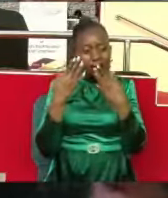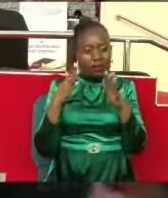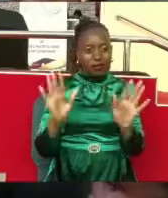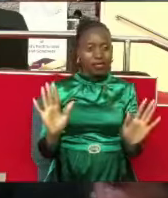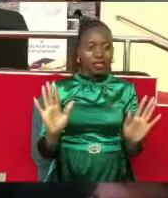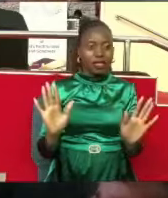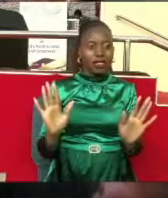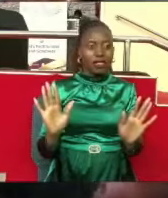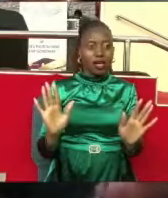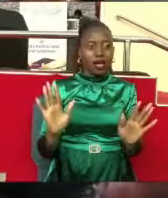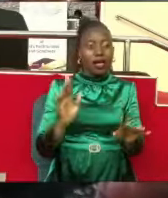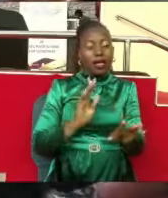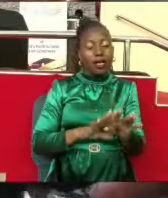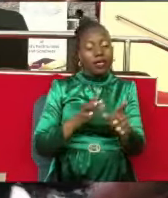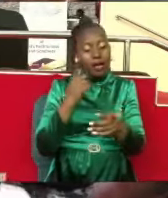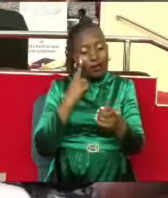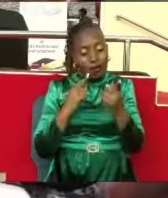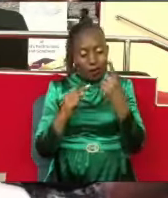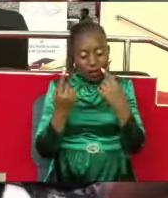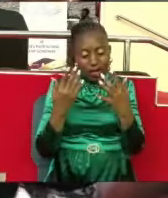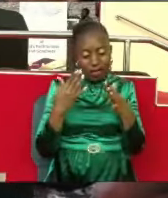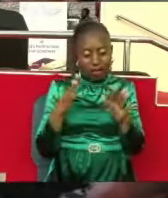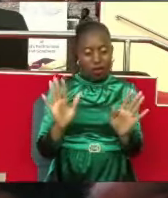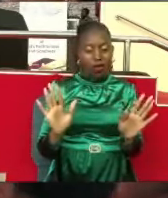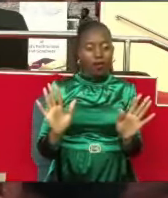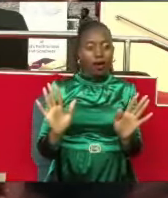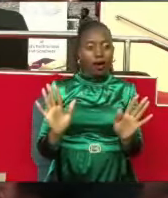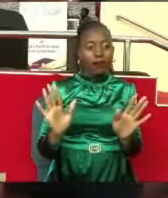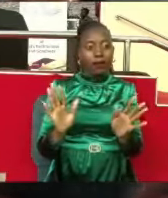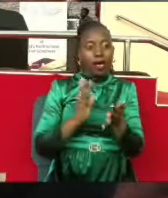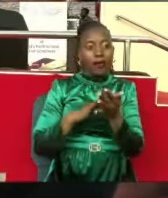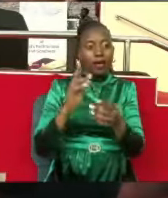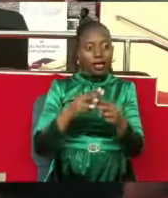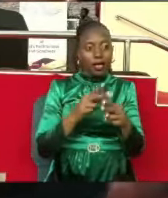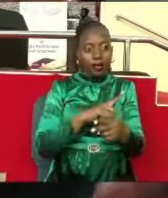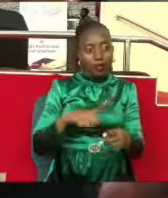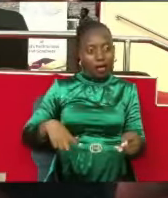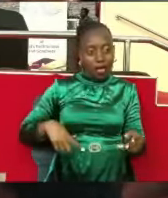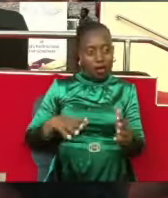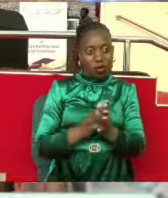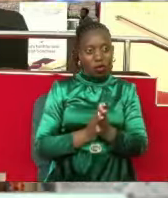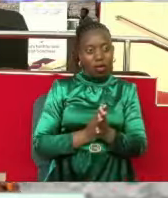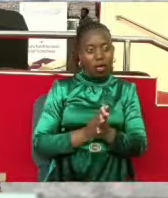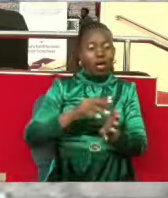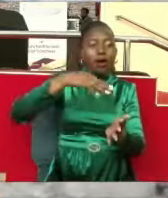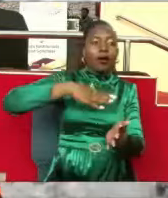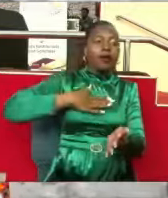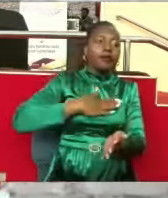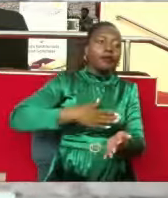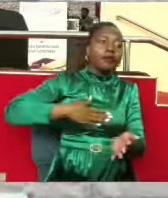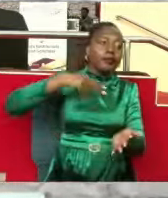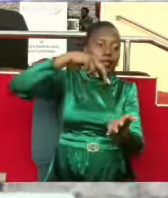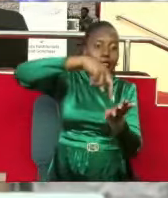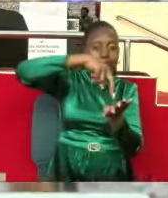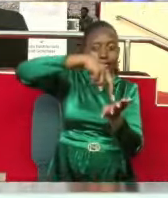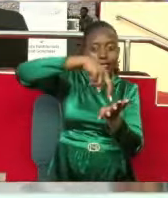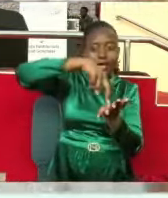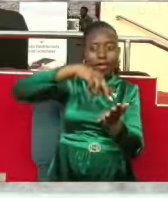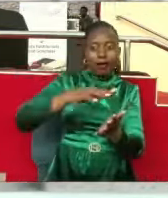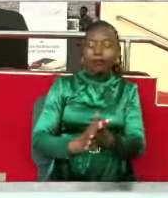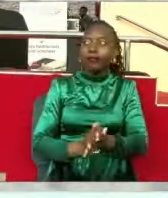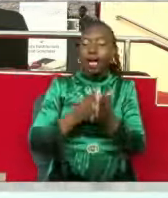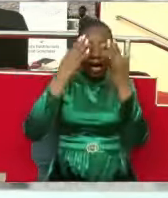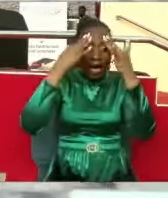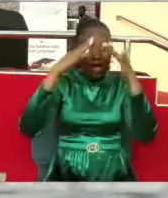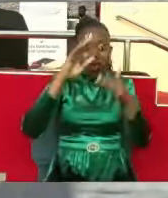The season of mourning is over. Praise the name of the Lord. Amen. I'd like us to rise up on our feet. Kwa yetu. I don't know what